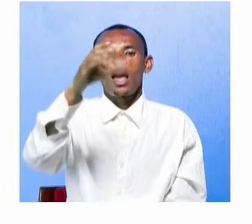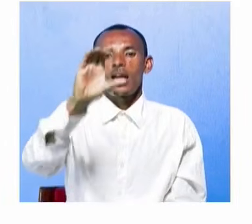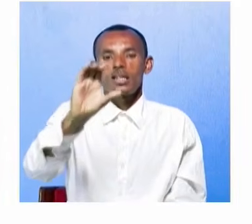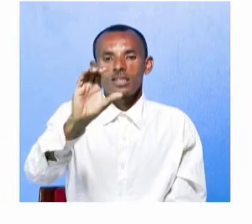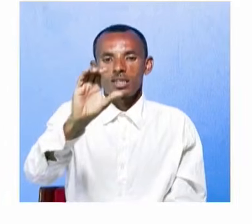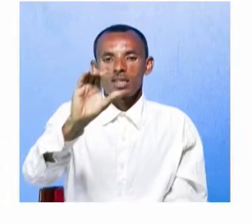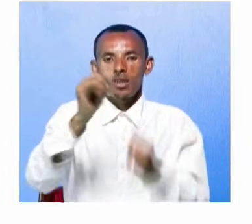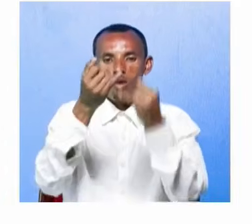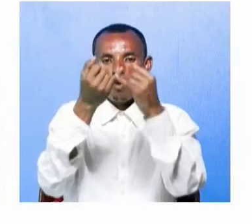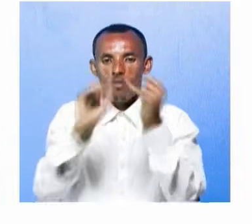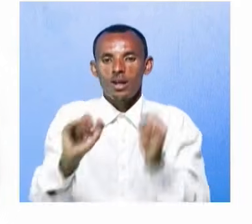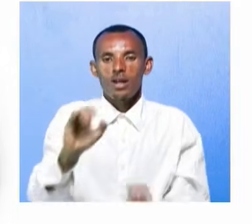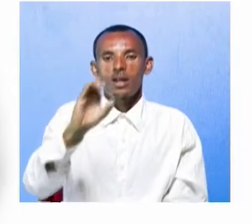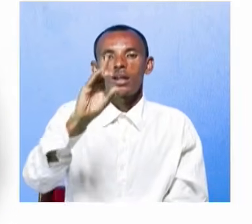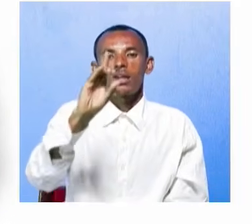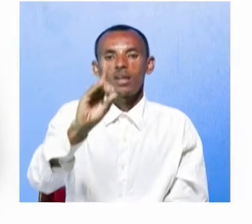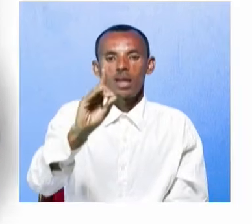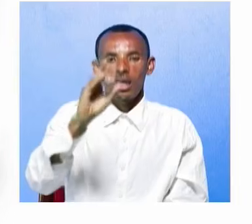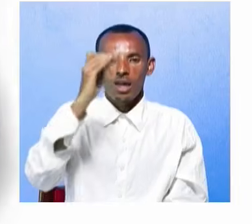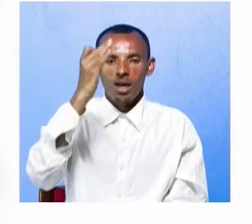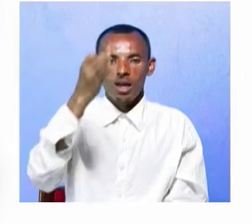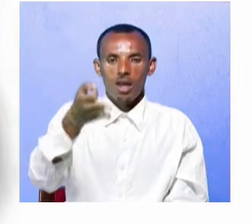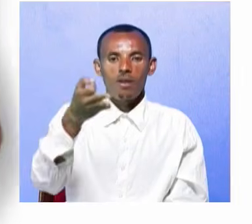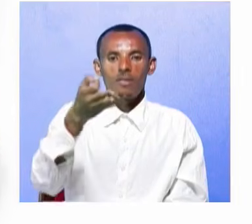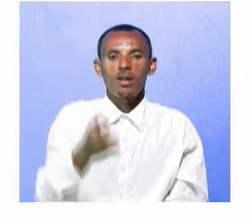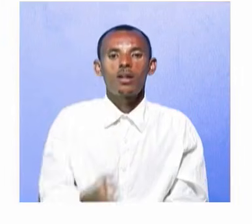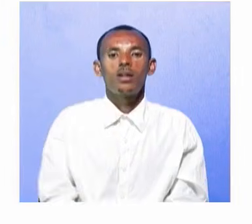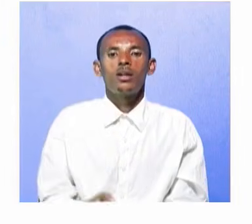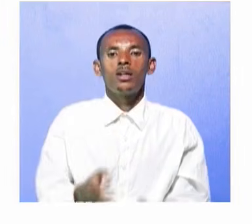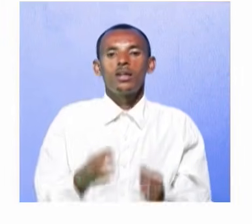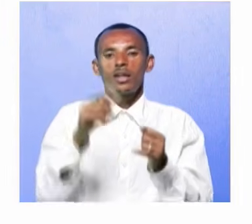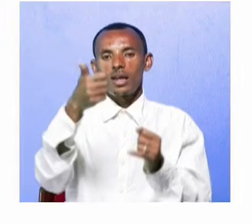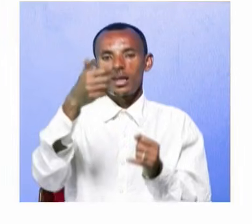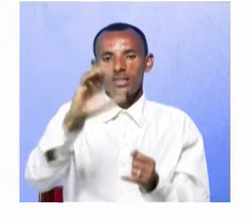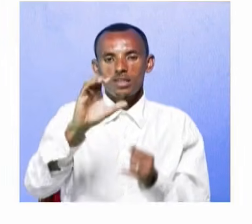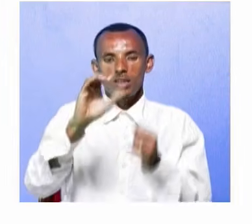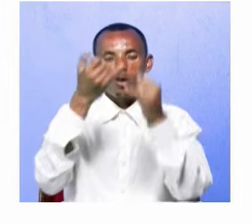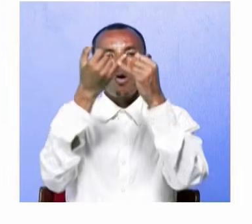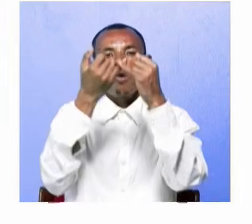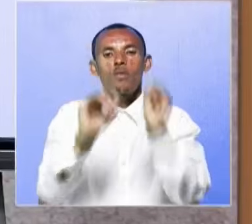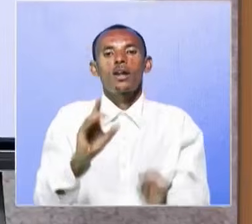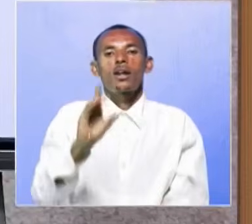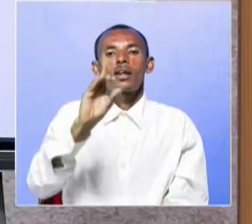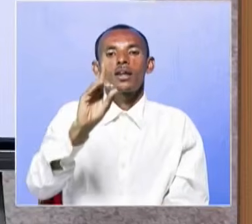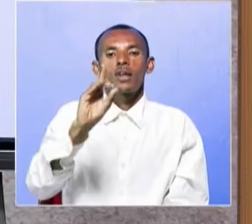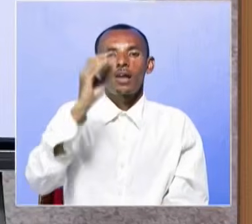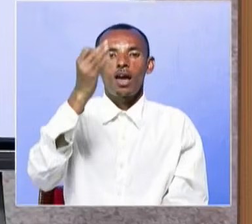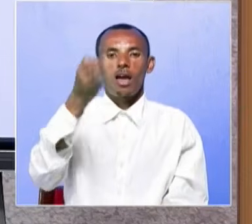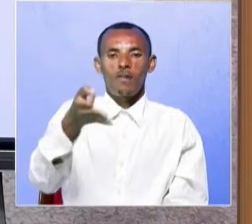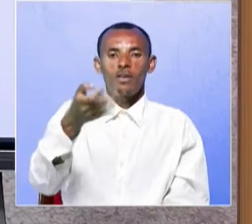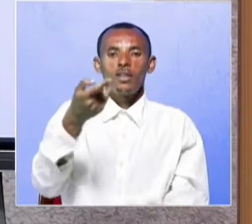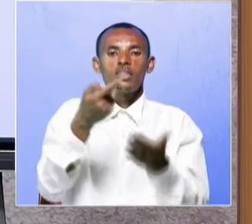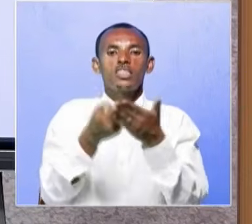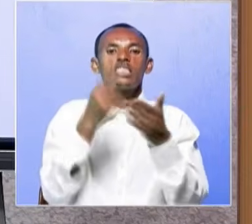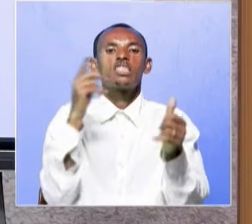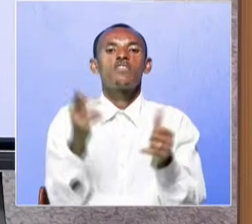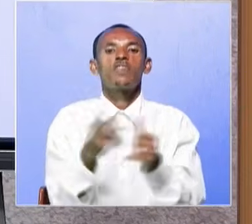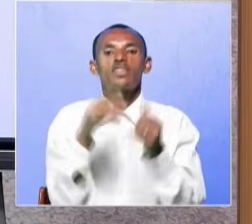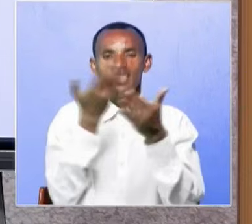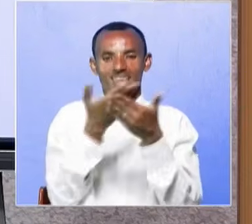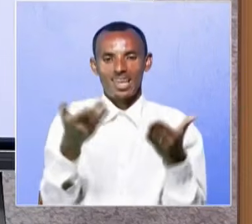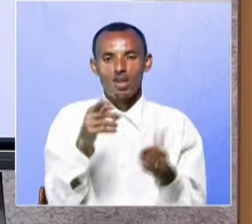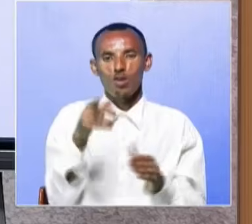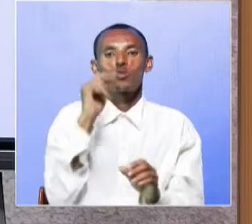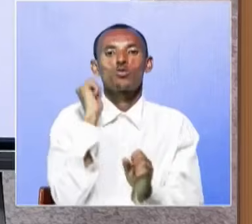over DF. So AC over DF, okay? This is the first step that you need